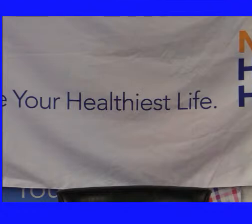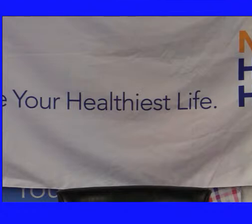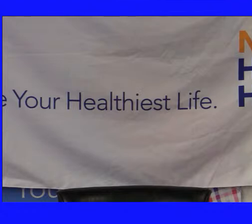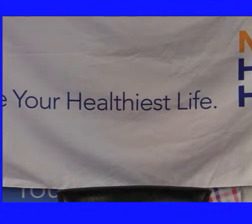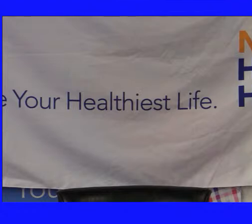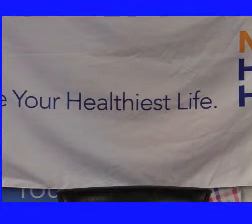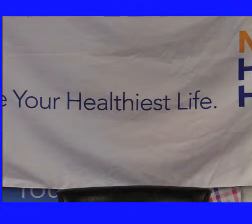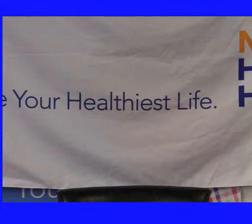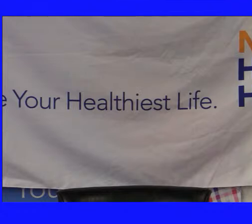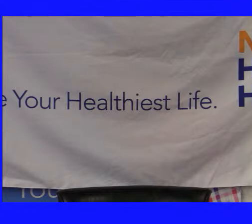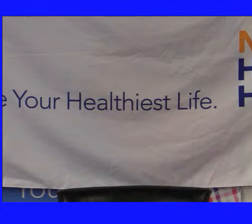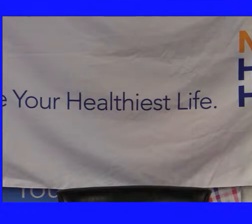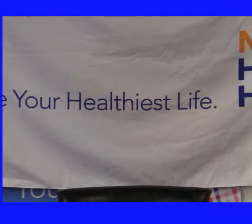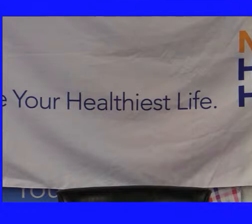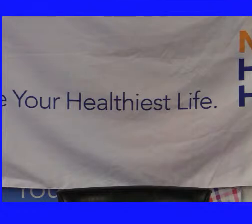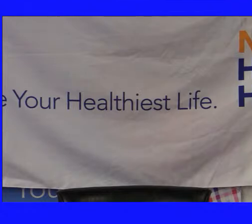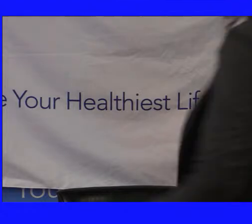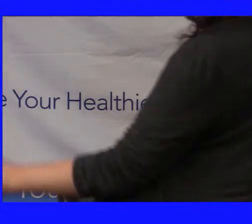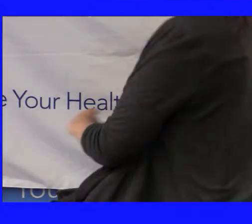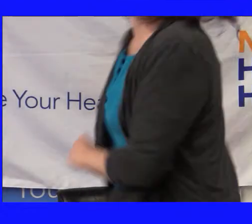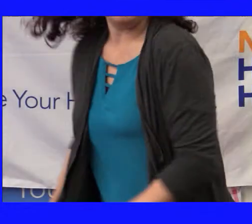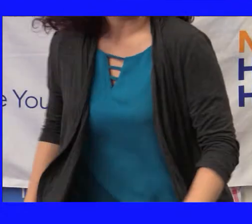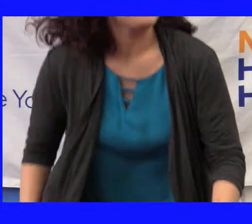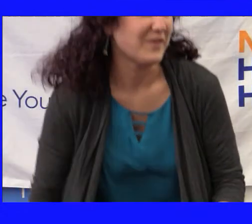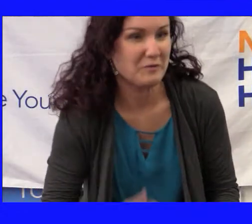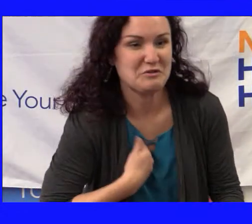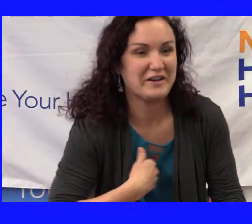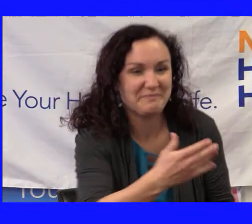seconds? Okay.